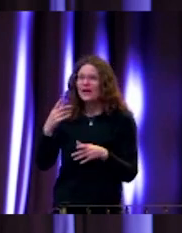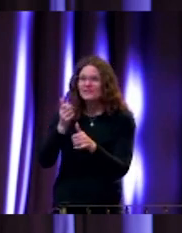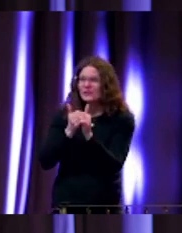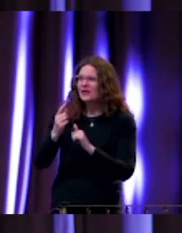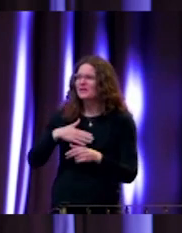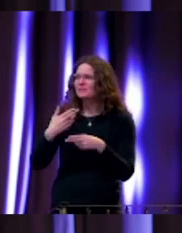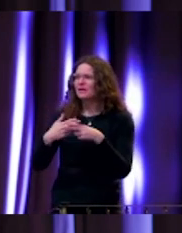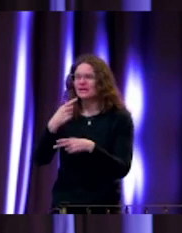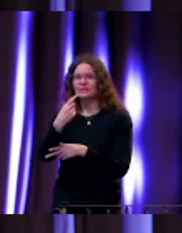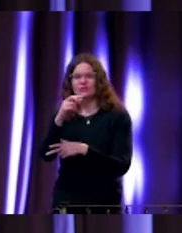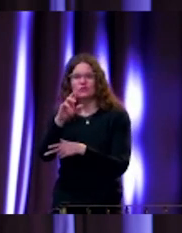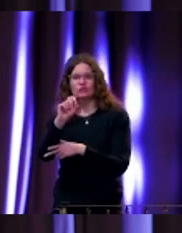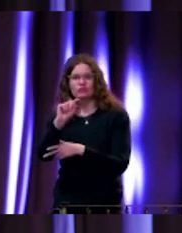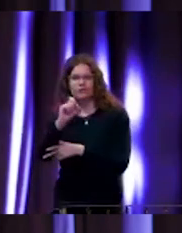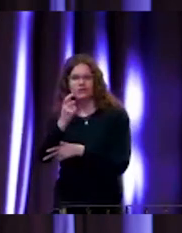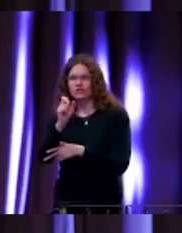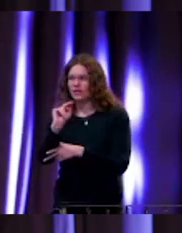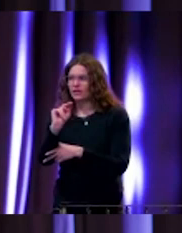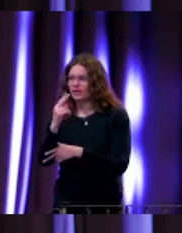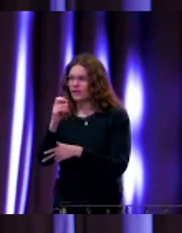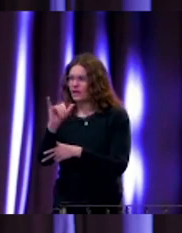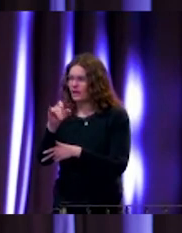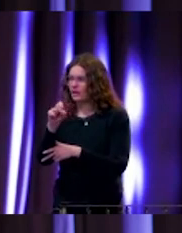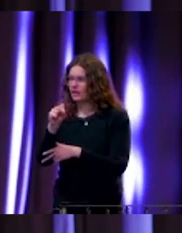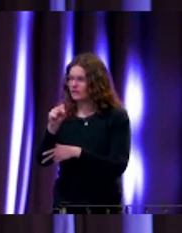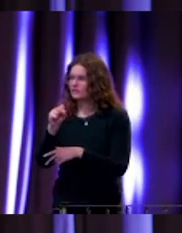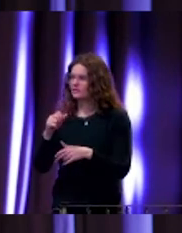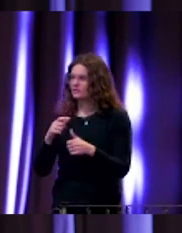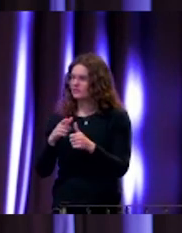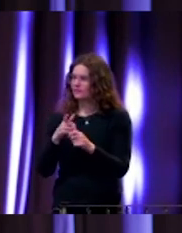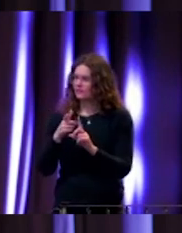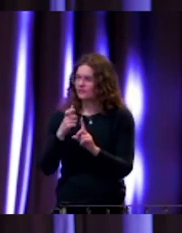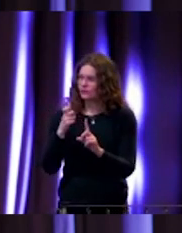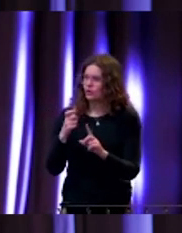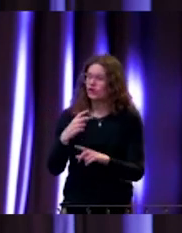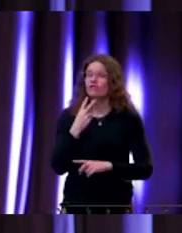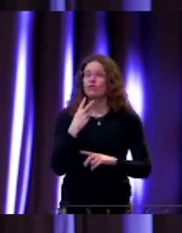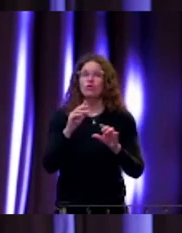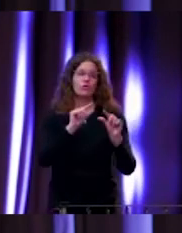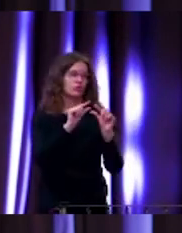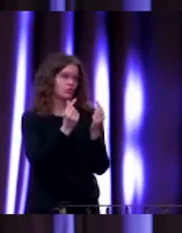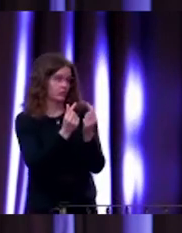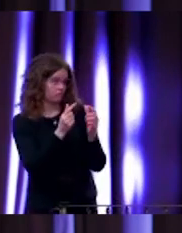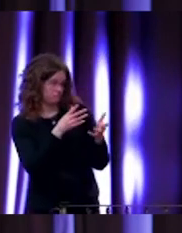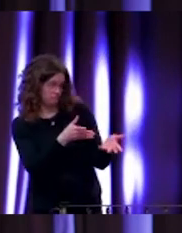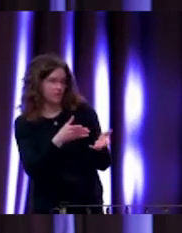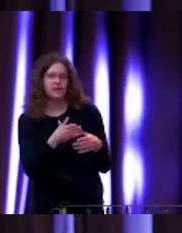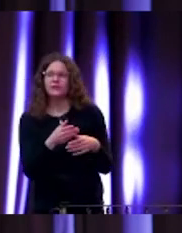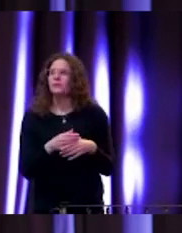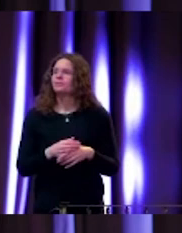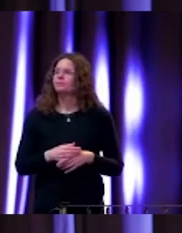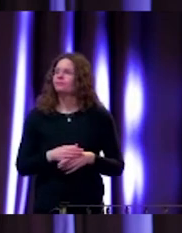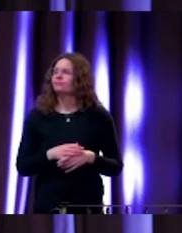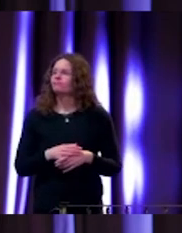the singing sort of fifth member of a vocal quartet who writes all the grant applications. And